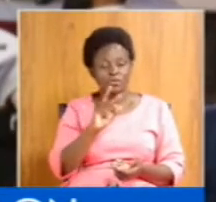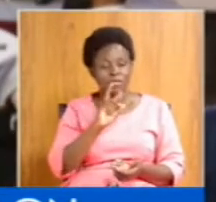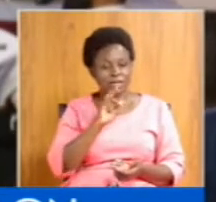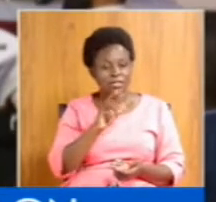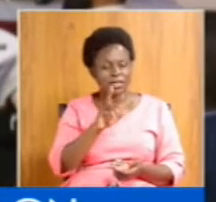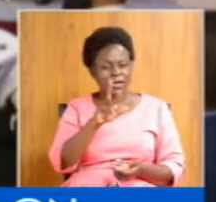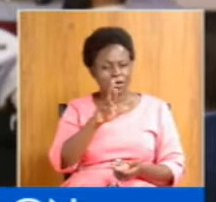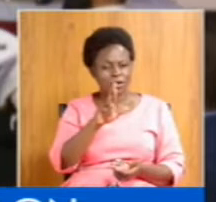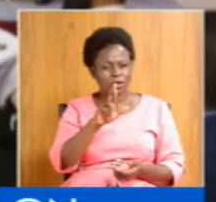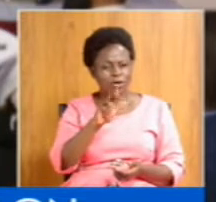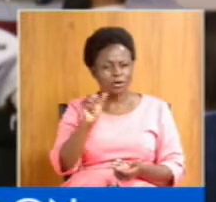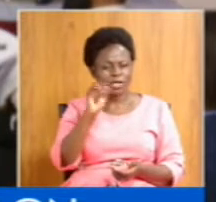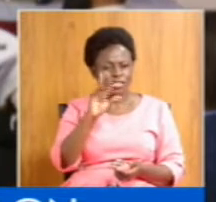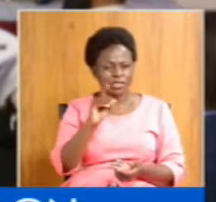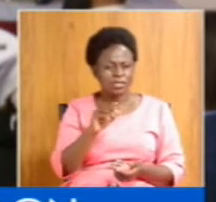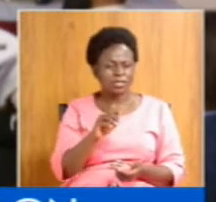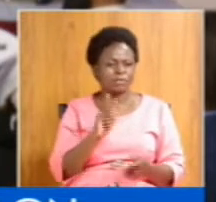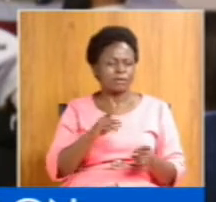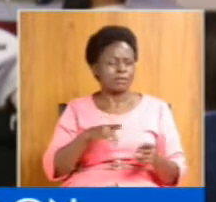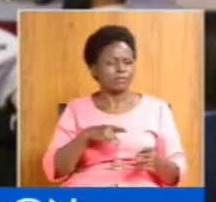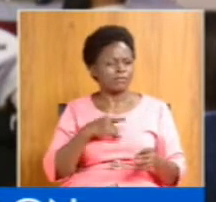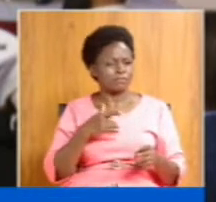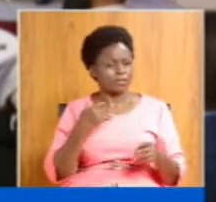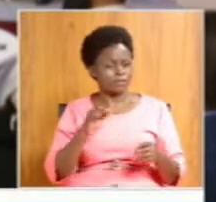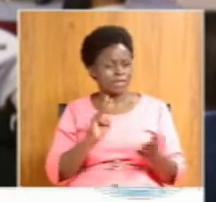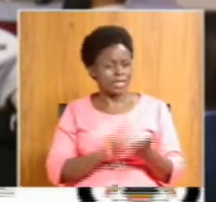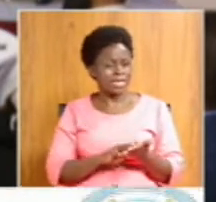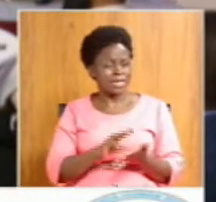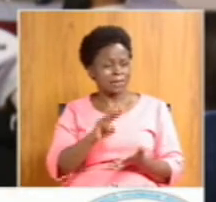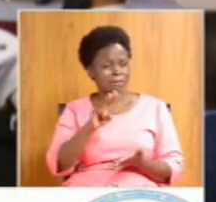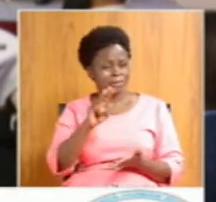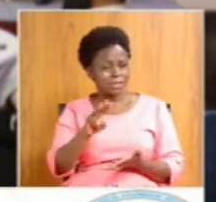And by the way, Rashida, feel free, because you are a people's leader in the massacre.